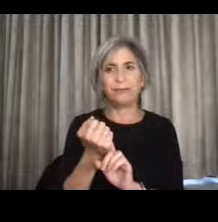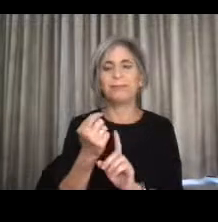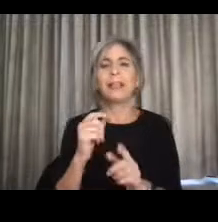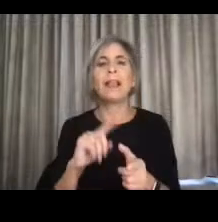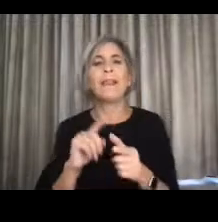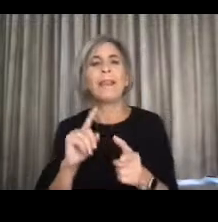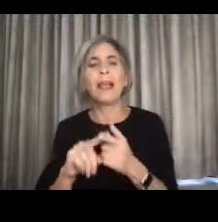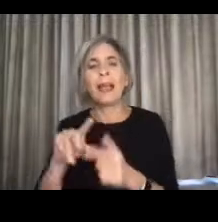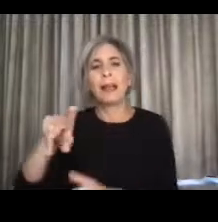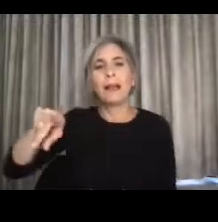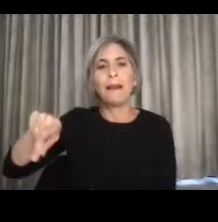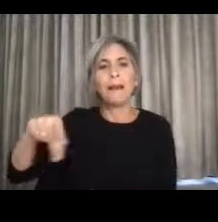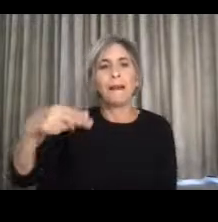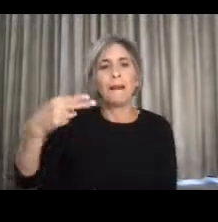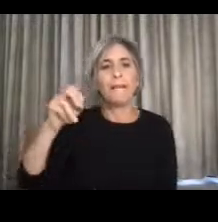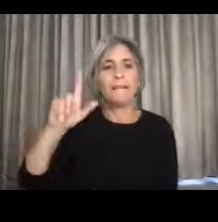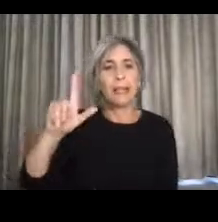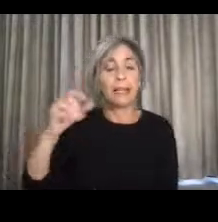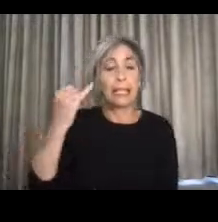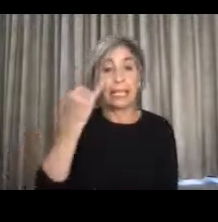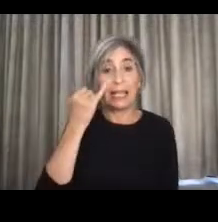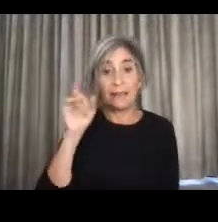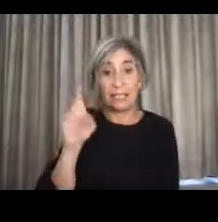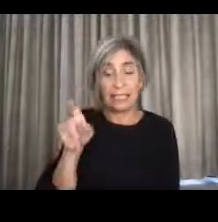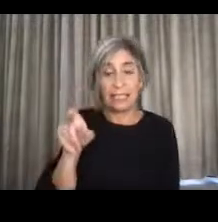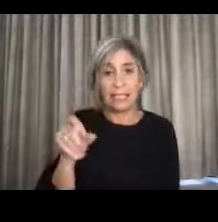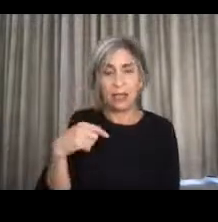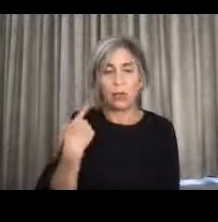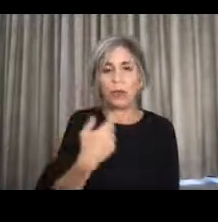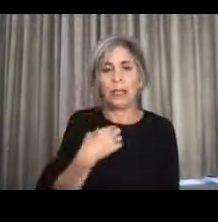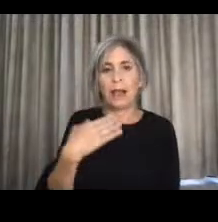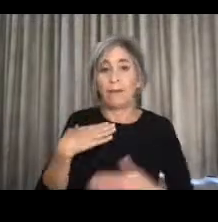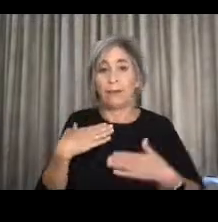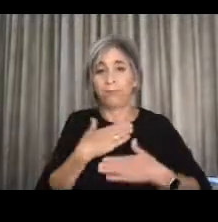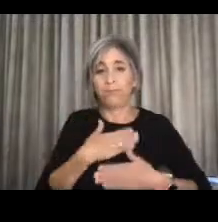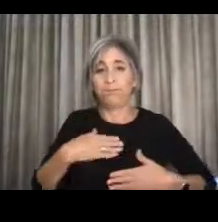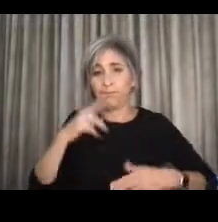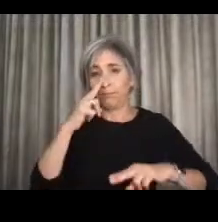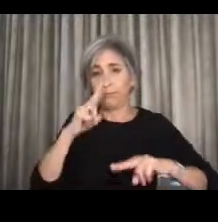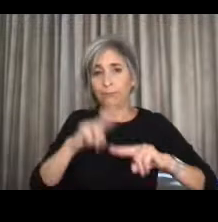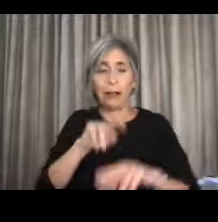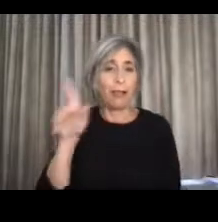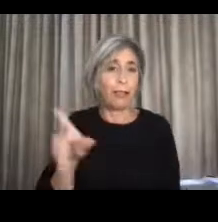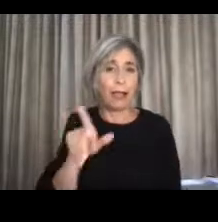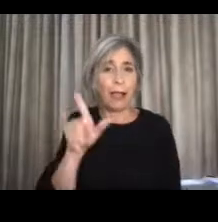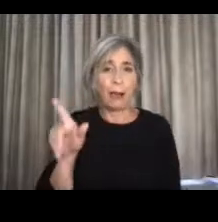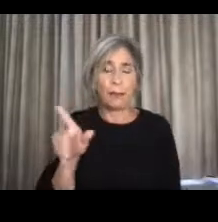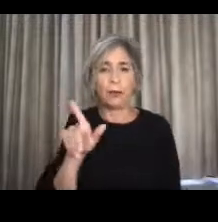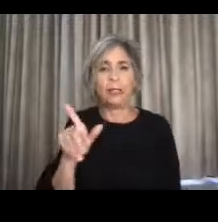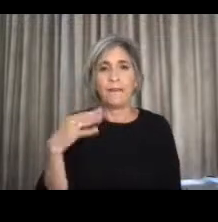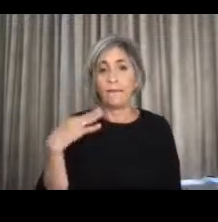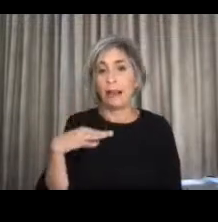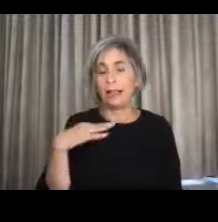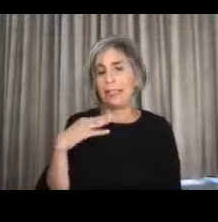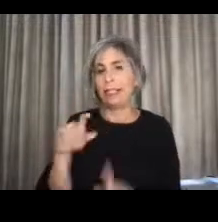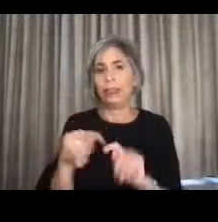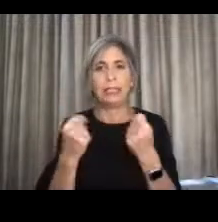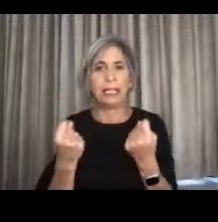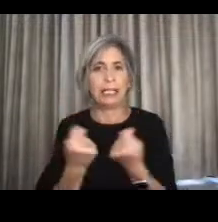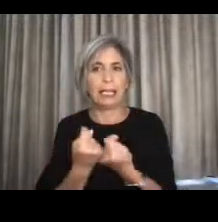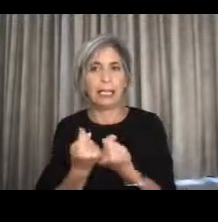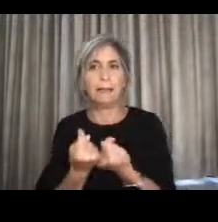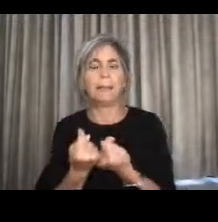to talk about, if need be, we have our recreation and our library form a volunteer team. We